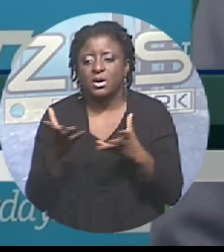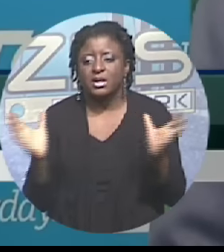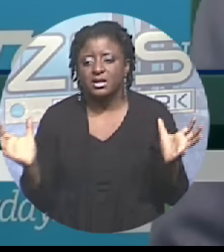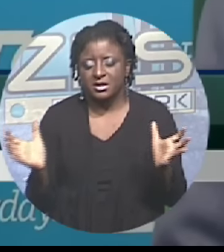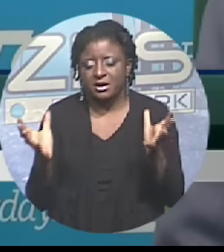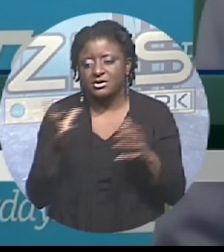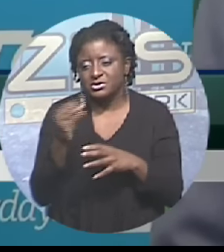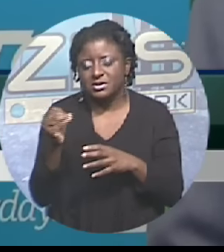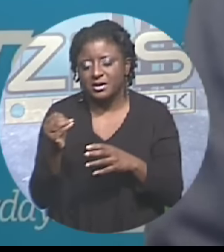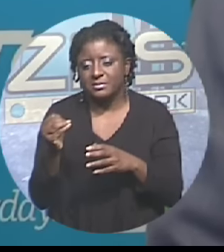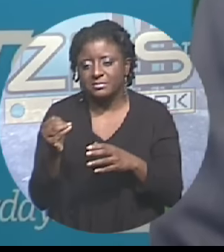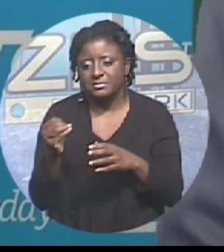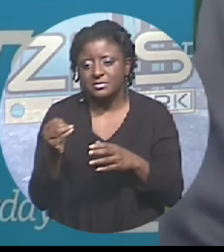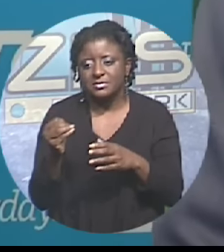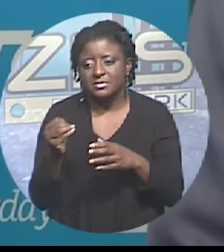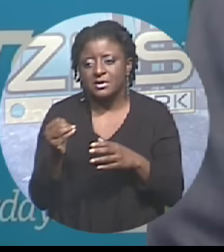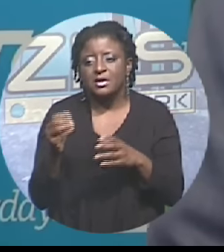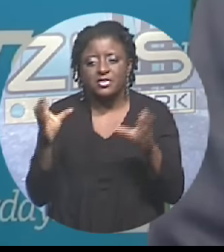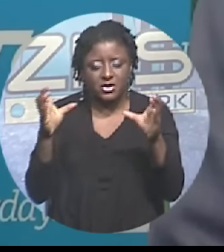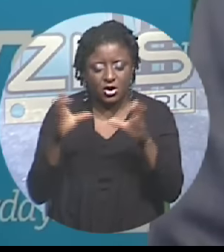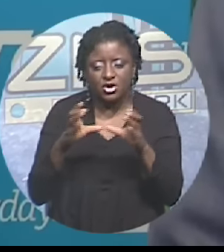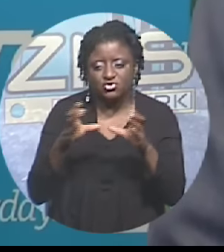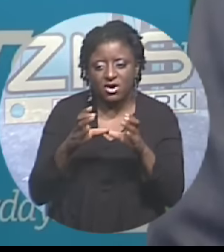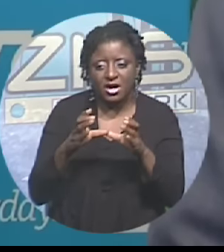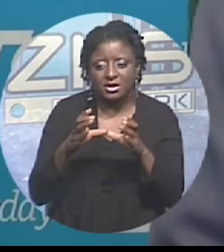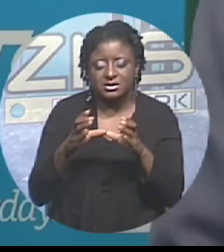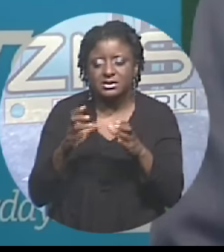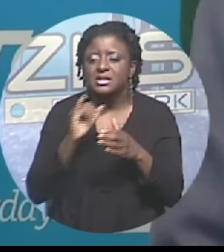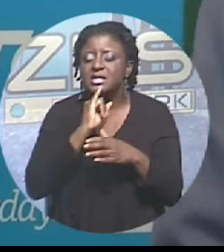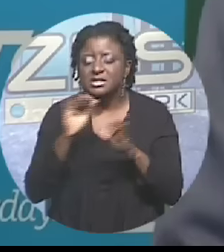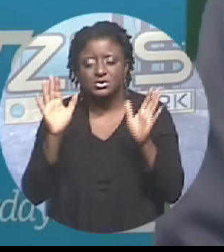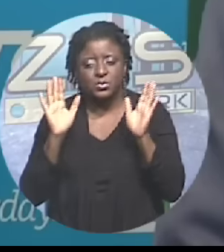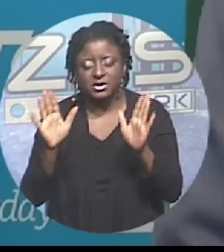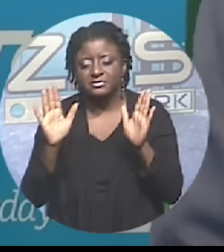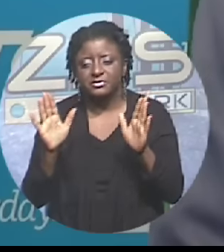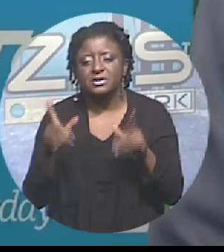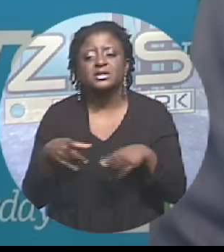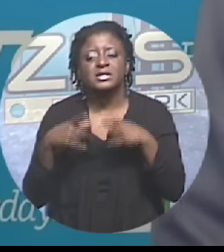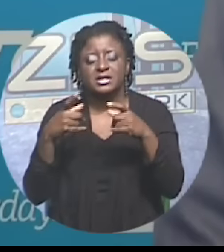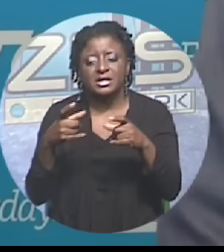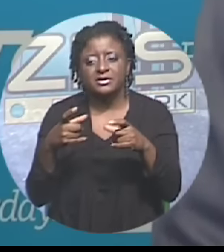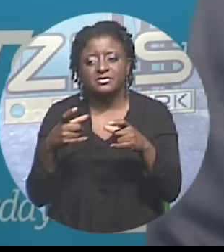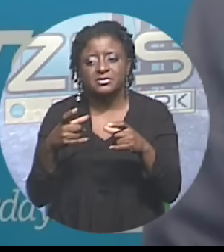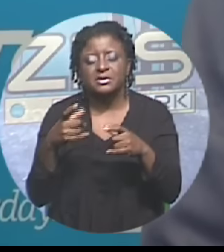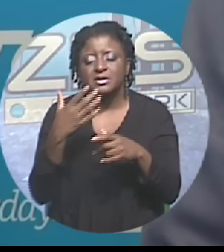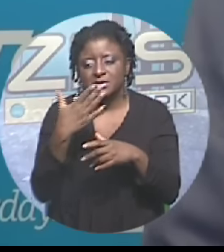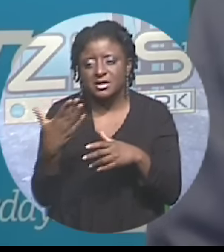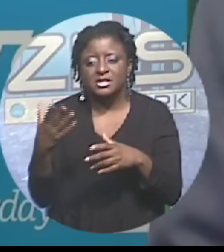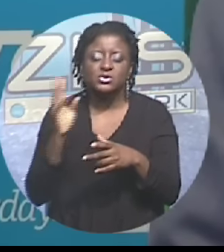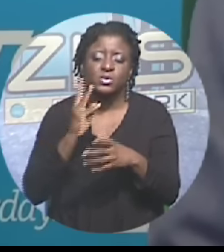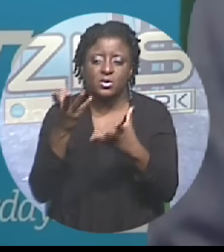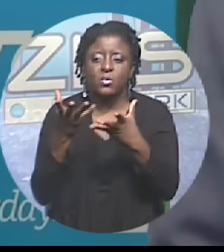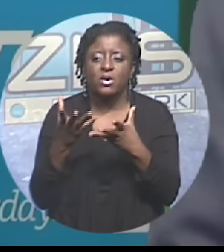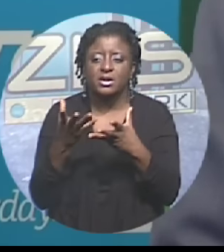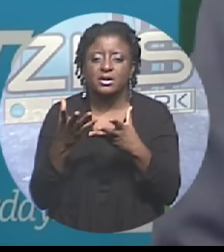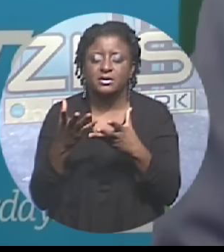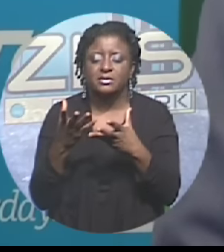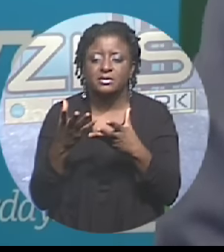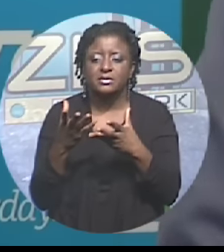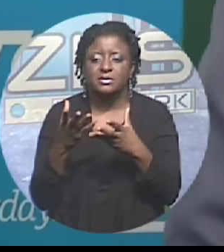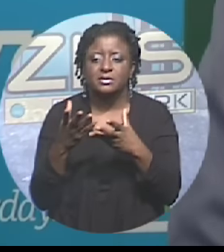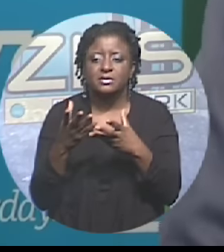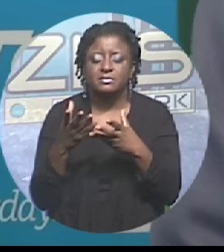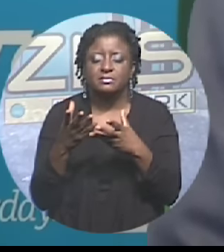is a wonderful contract. It does give us some guarantees that we want it, such as first right of refusal for those who